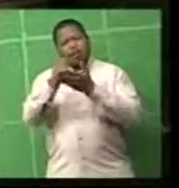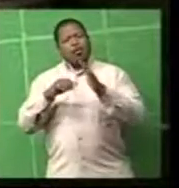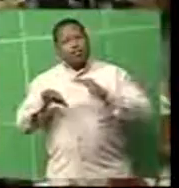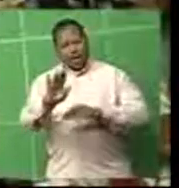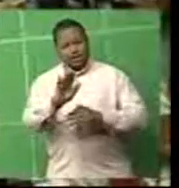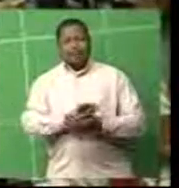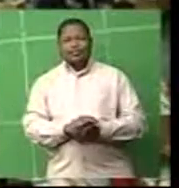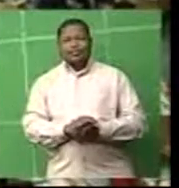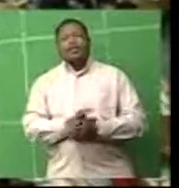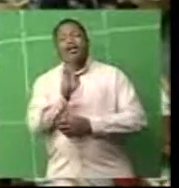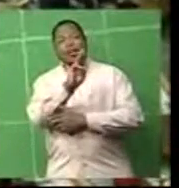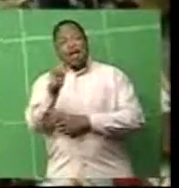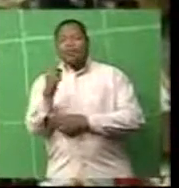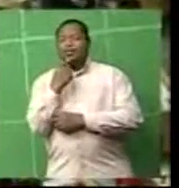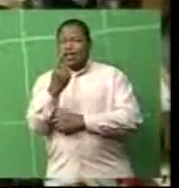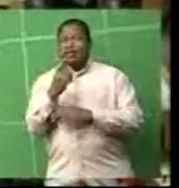miyangawa 2022